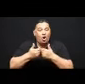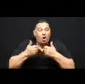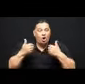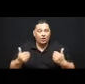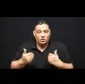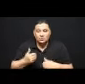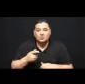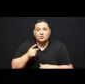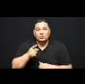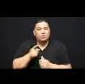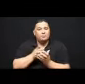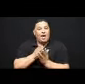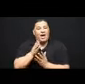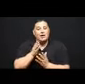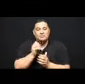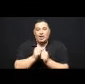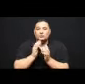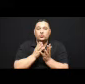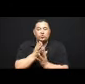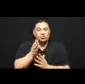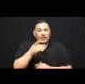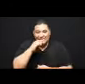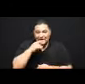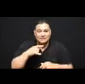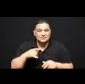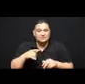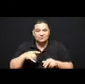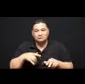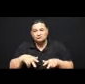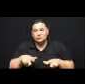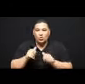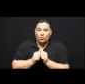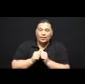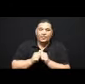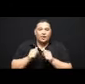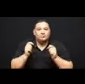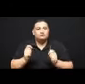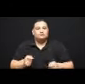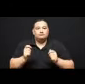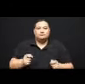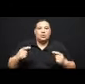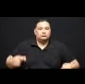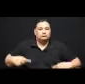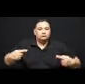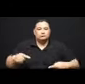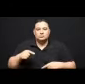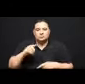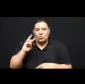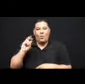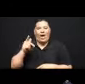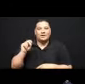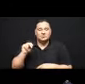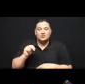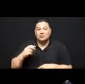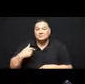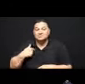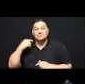kid afoot with a wagon train, and me, an adult, driving a worn-out car.